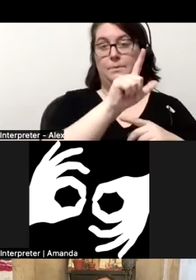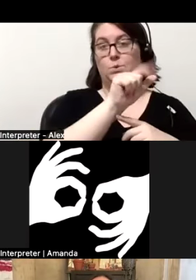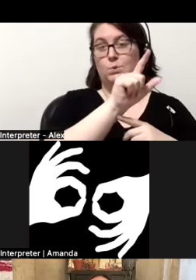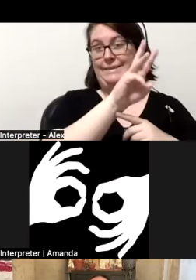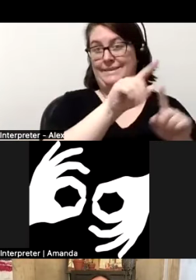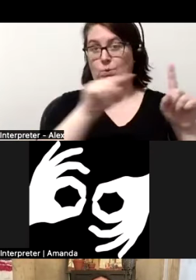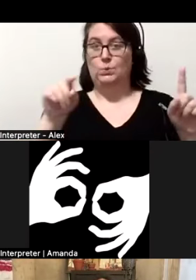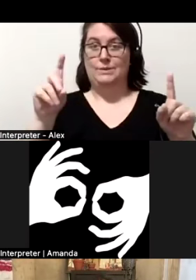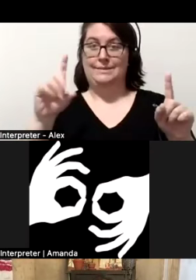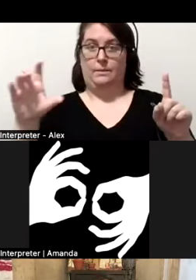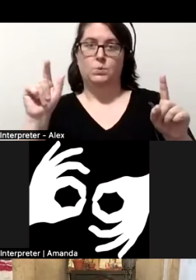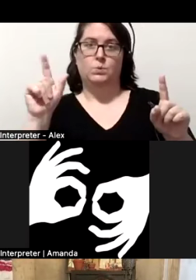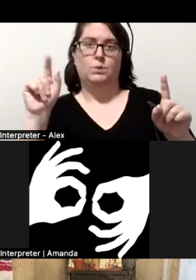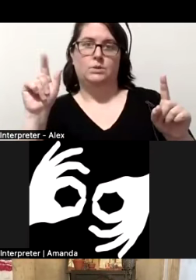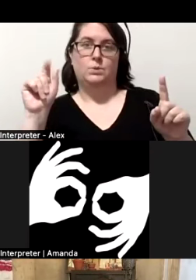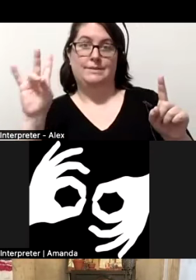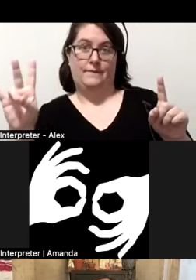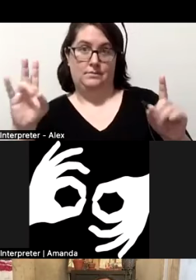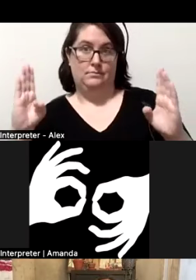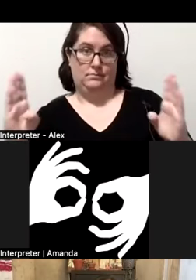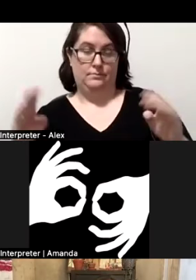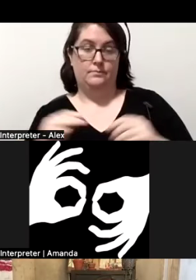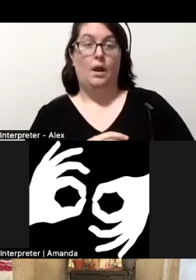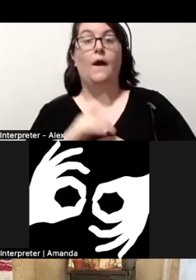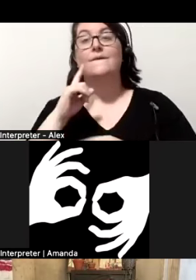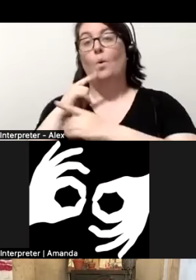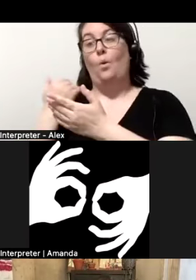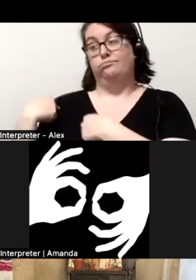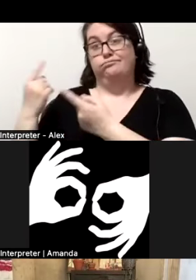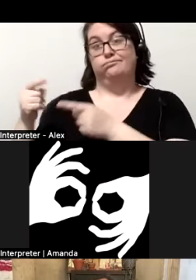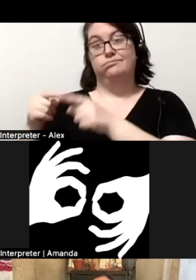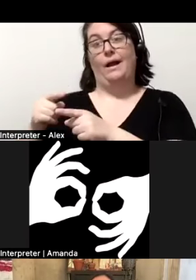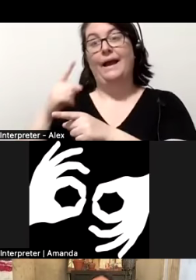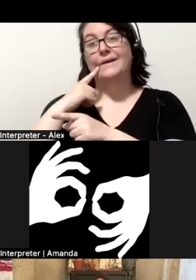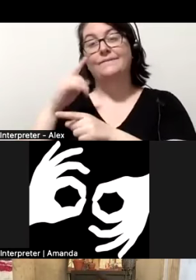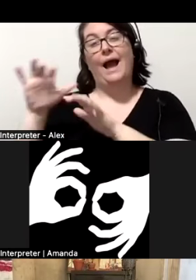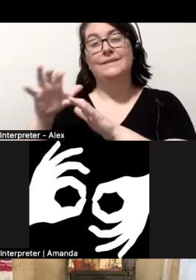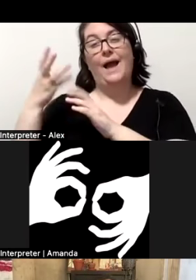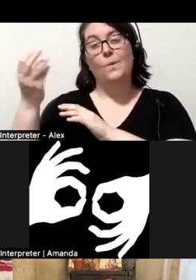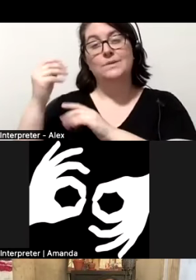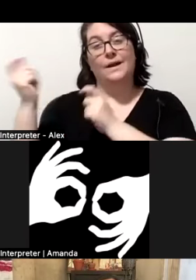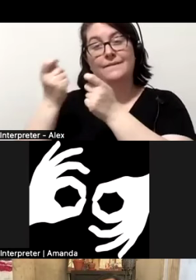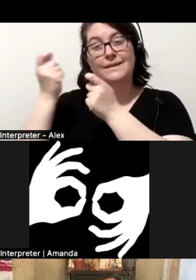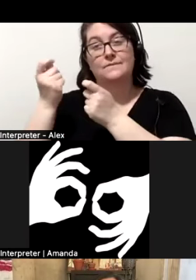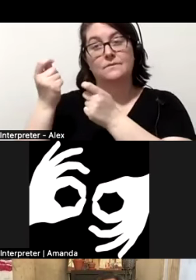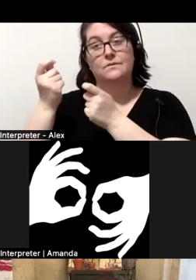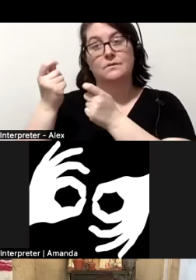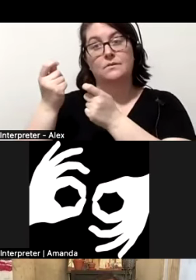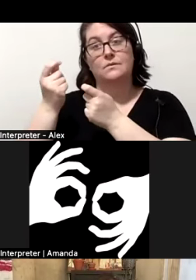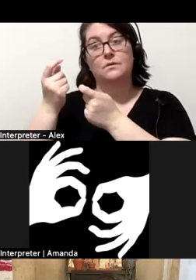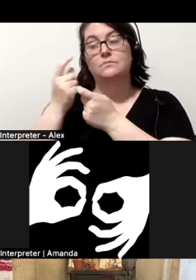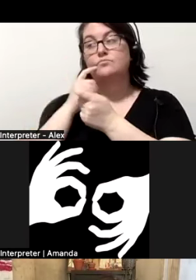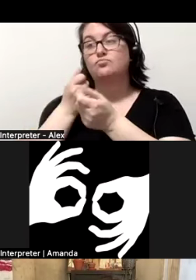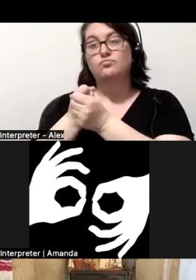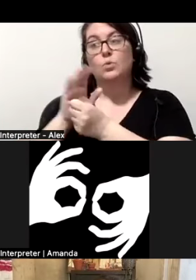addition, for established festivals, only activities occurring outside of the festival, which serve to drive the organization's mandate,